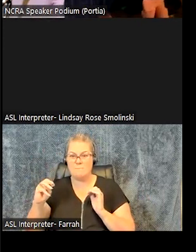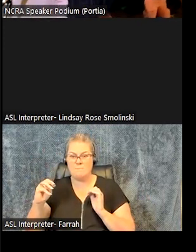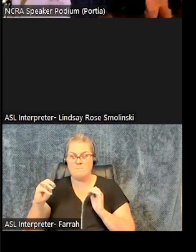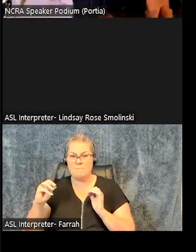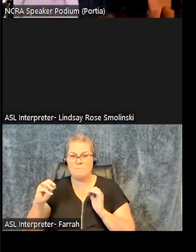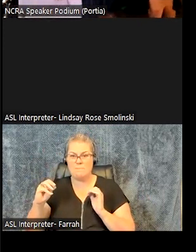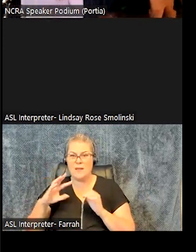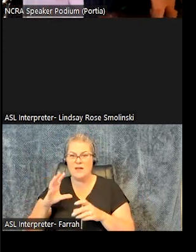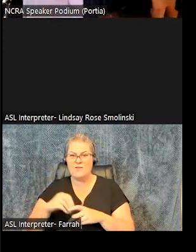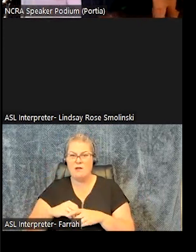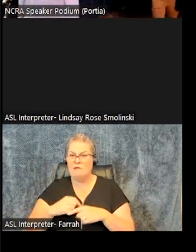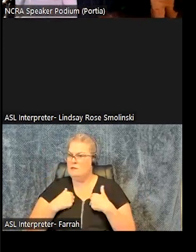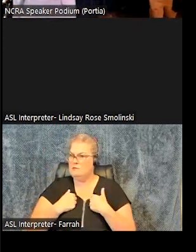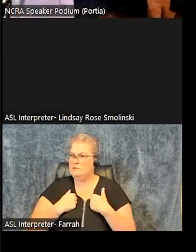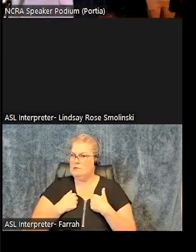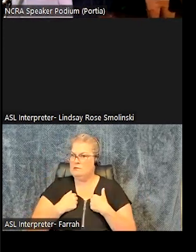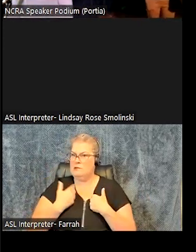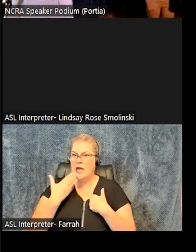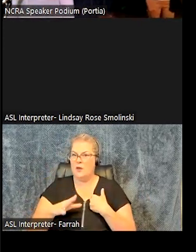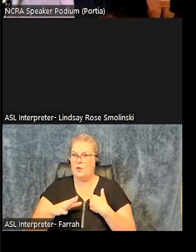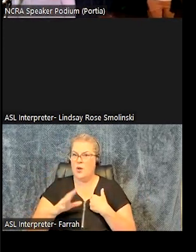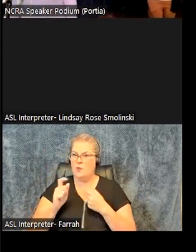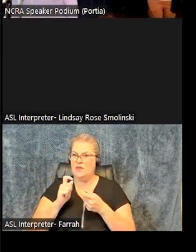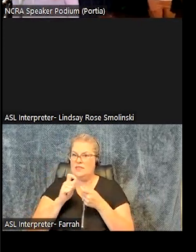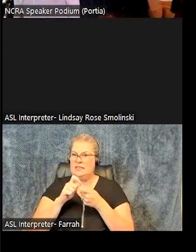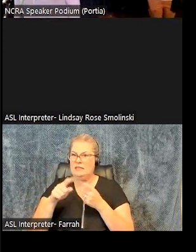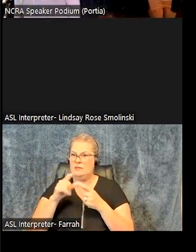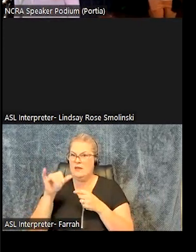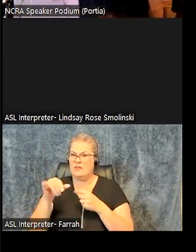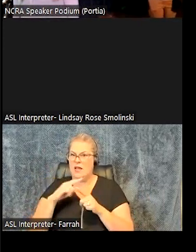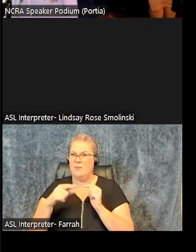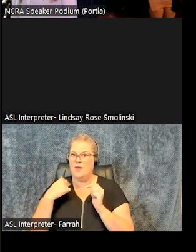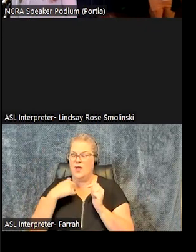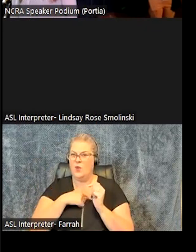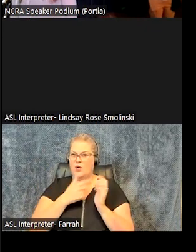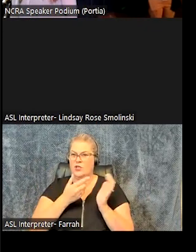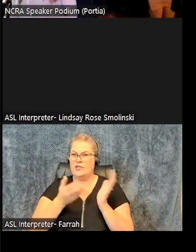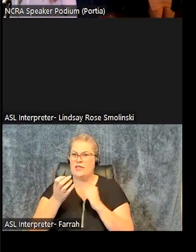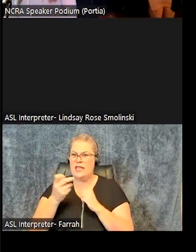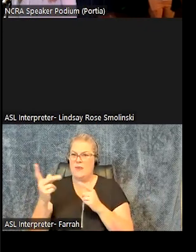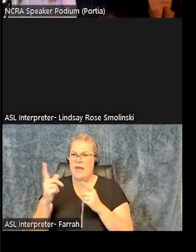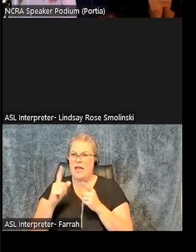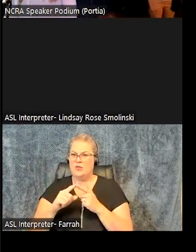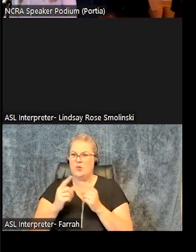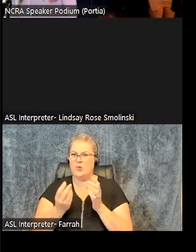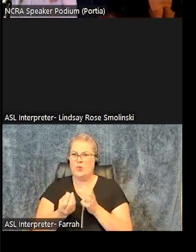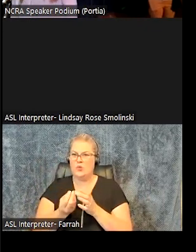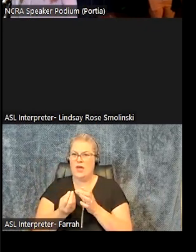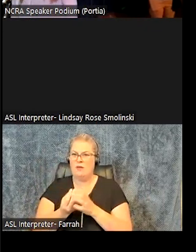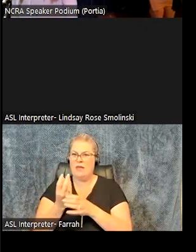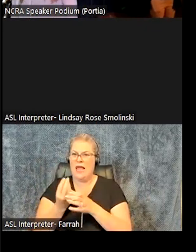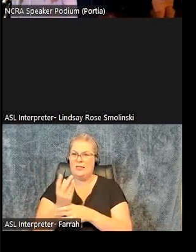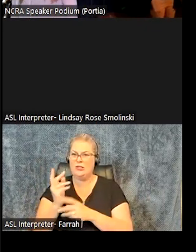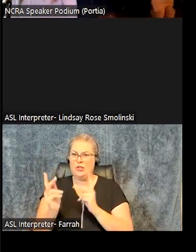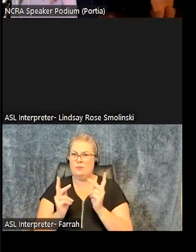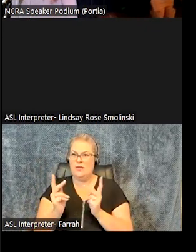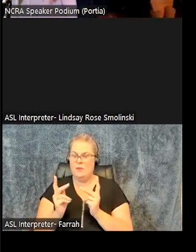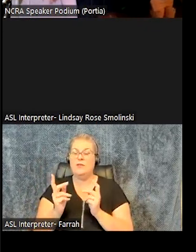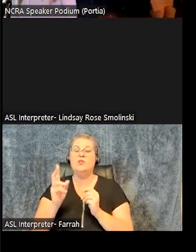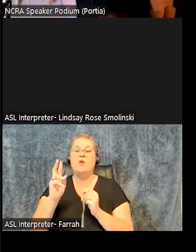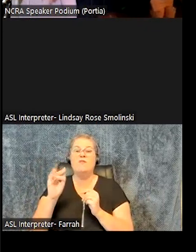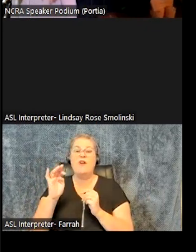I don't know the details on the lead, but we should take that back to the planter people. So the vinyl